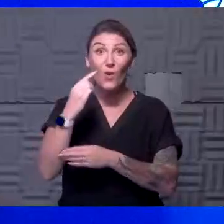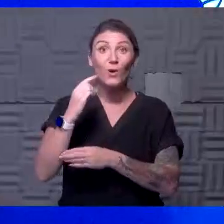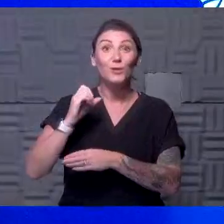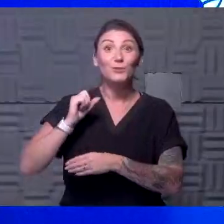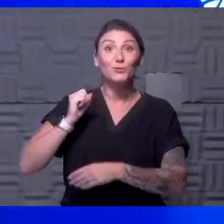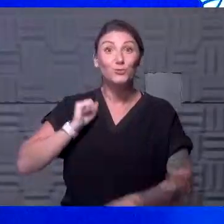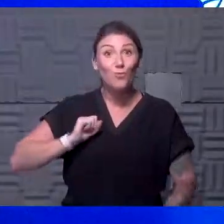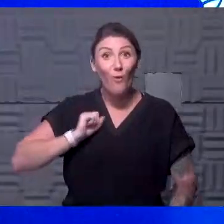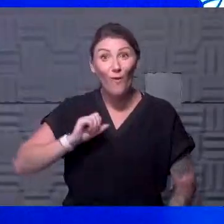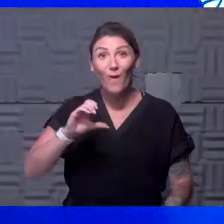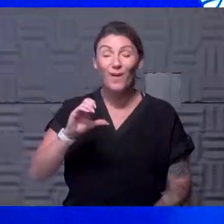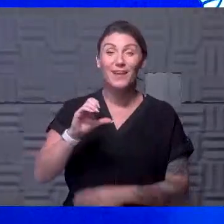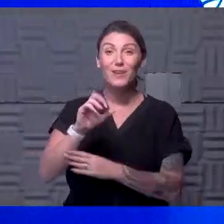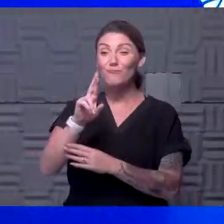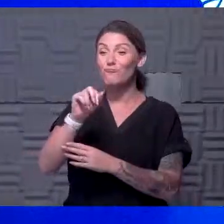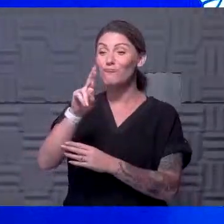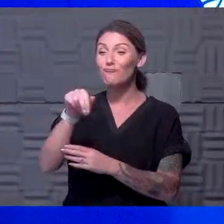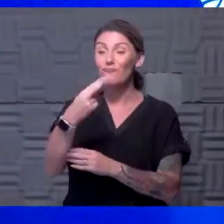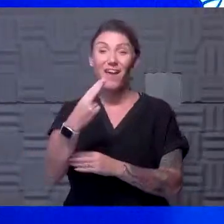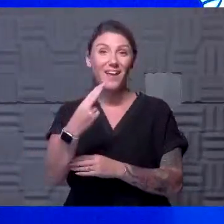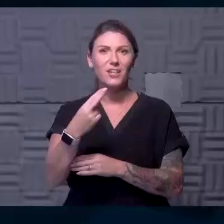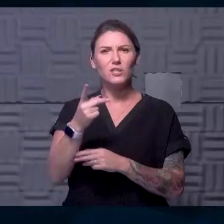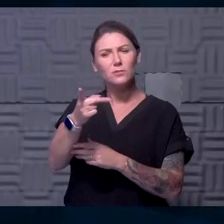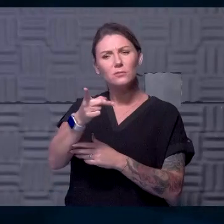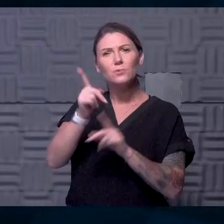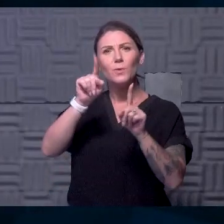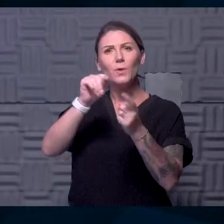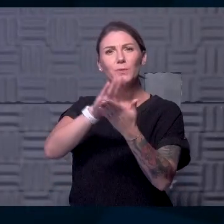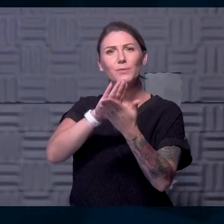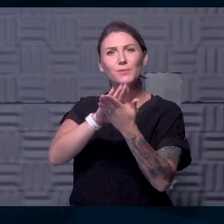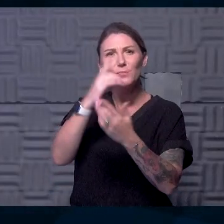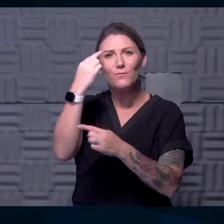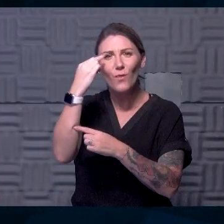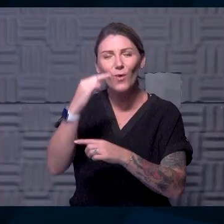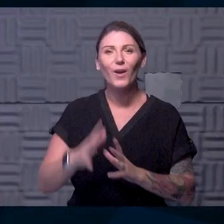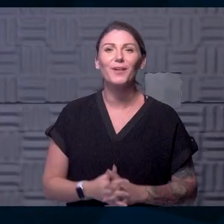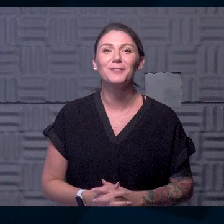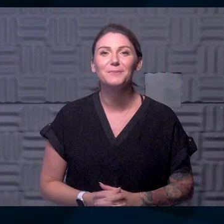her what she's going to school for. Emmy, what are you going to go to school to do?